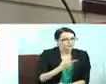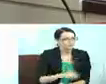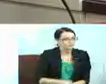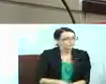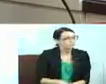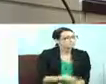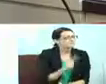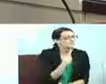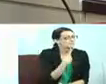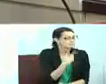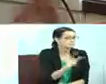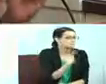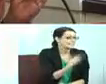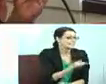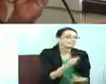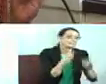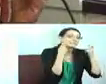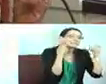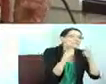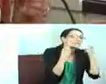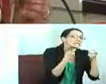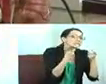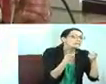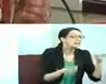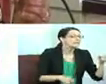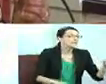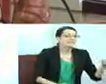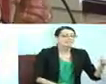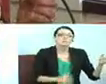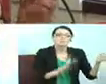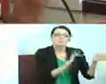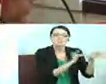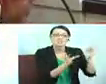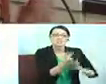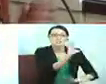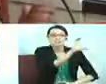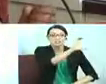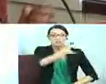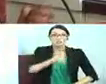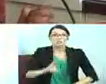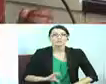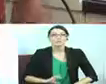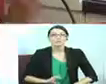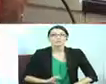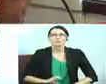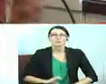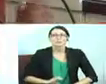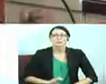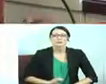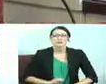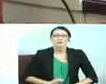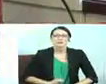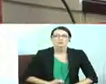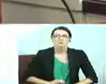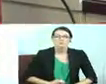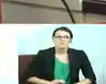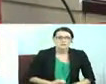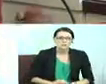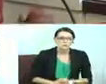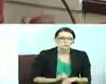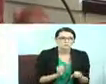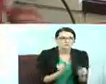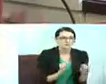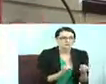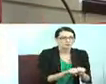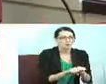sin. Jesus Christ was the shackle of our servitude